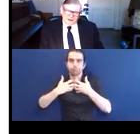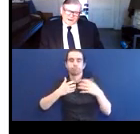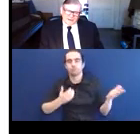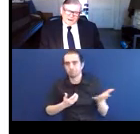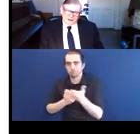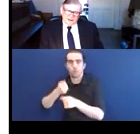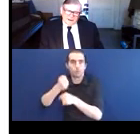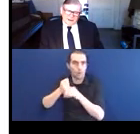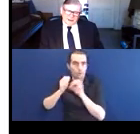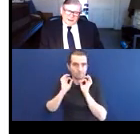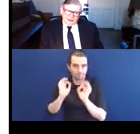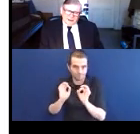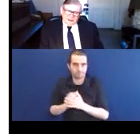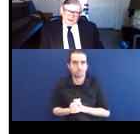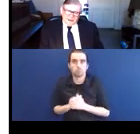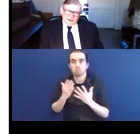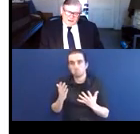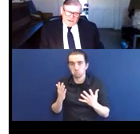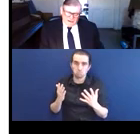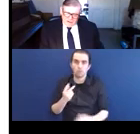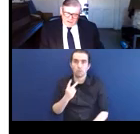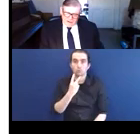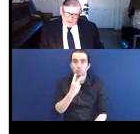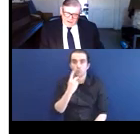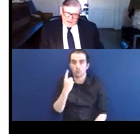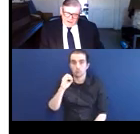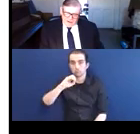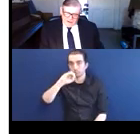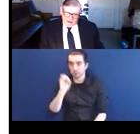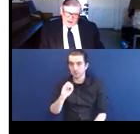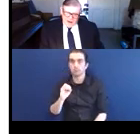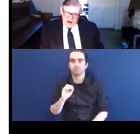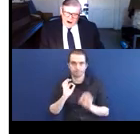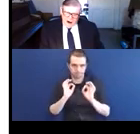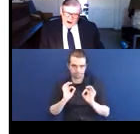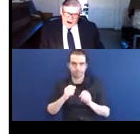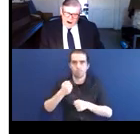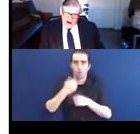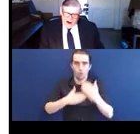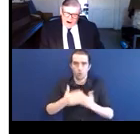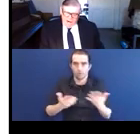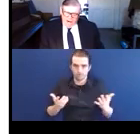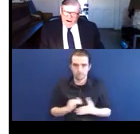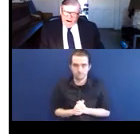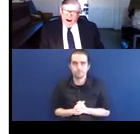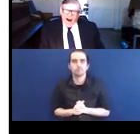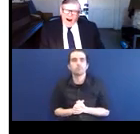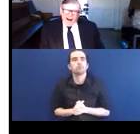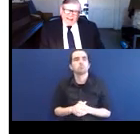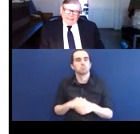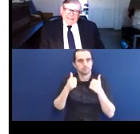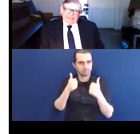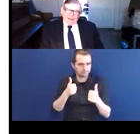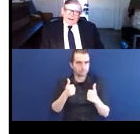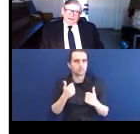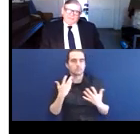employment opportunities for people with disabilities. People in the very grassroots level or in rural areas, they are